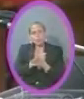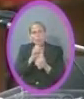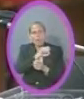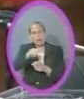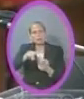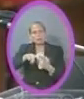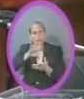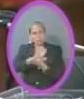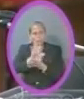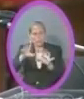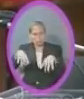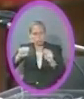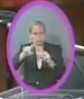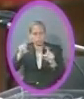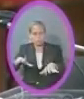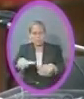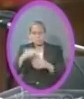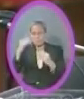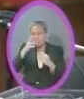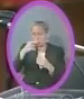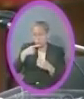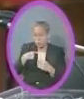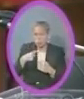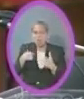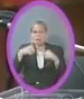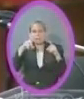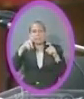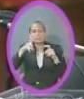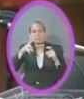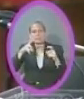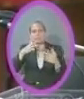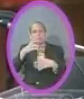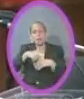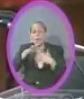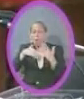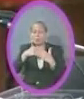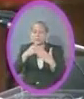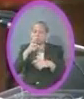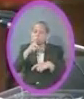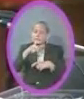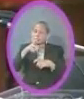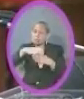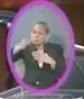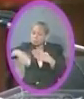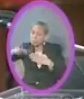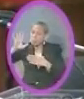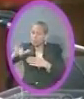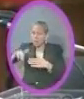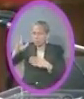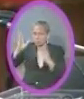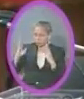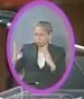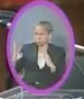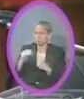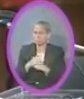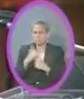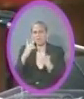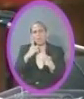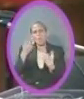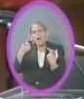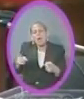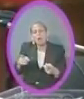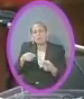school. She then said that there is a testing window where all tests had to be completed. I then wondered what would